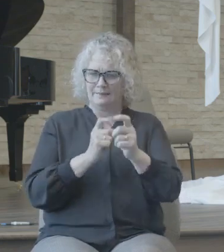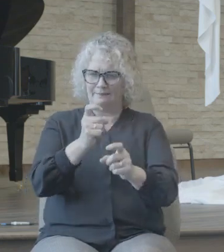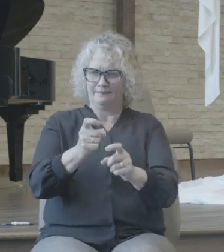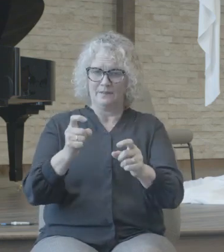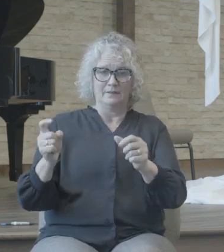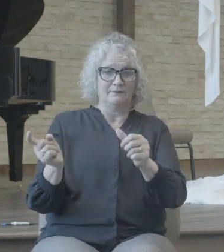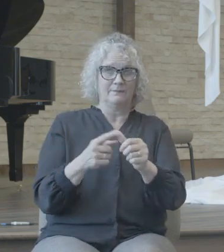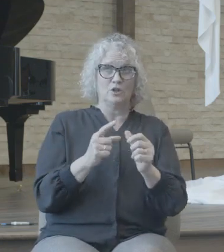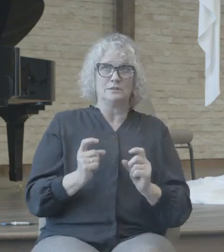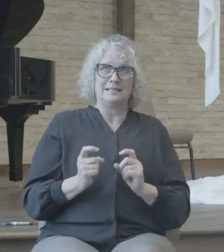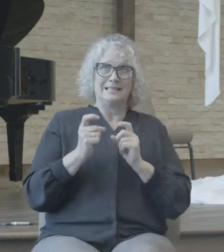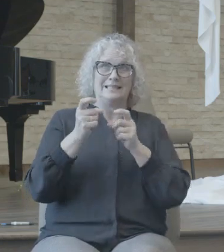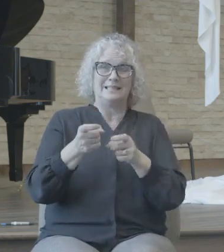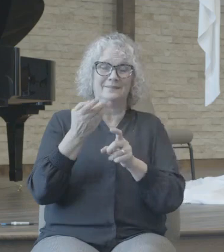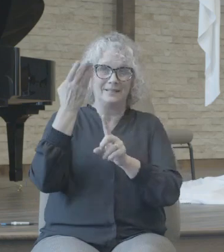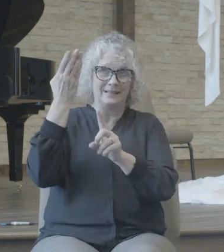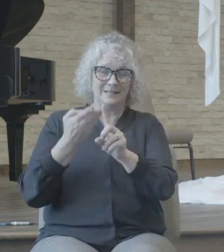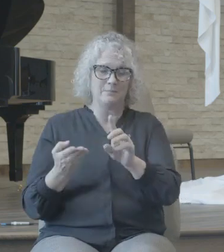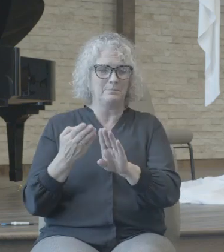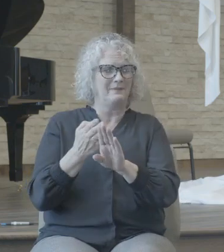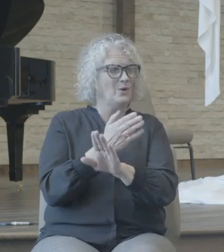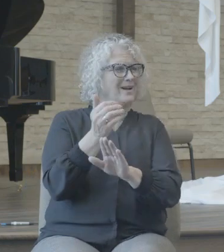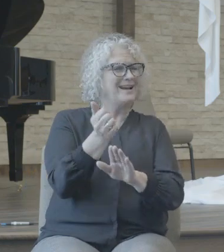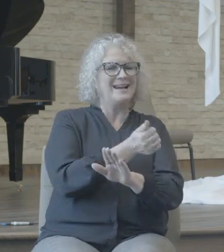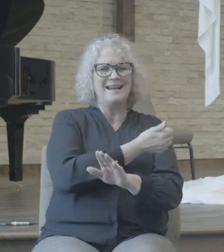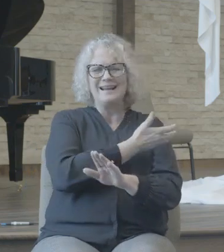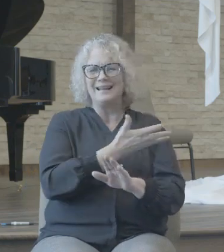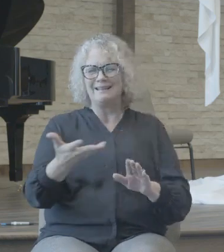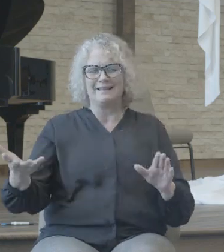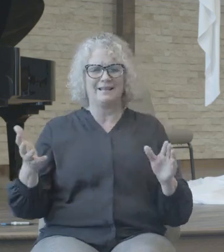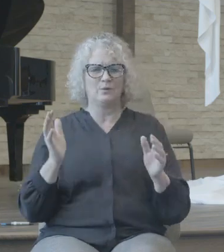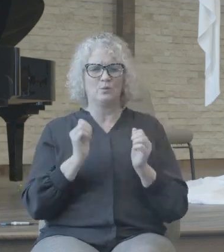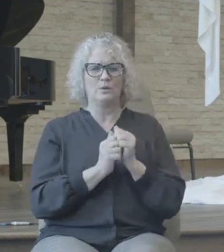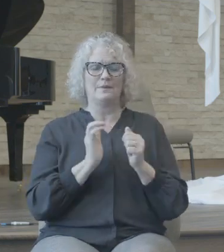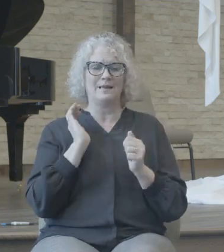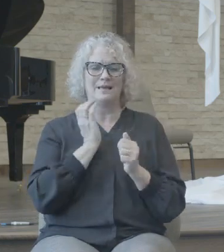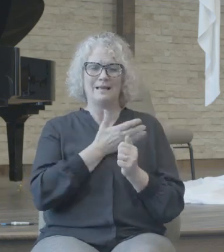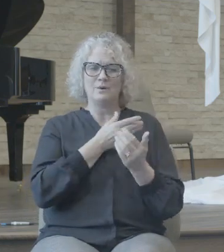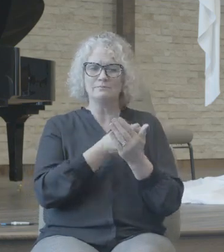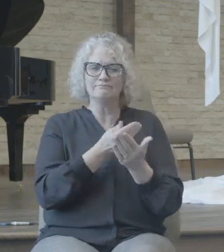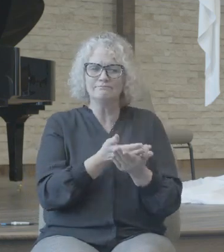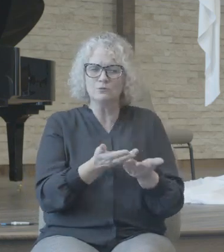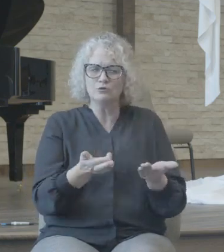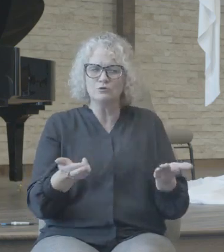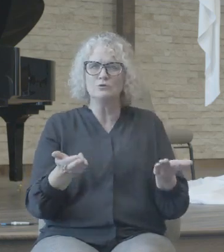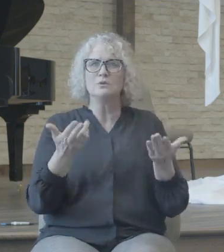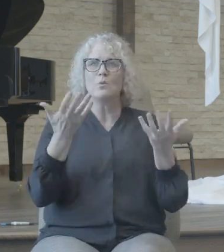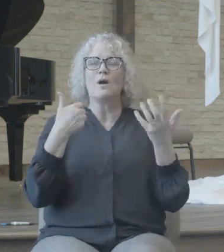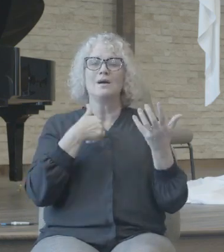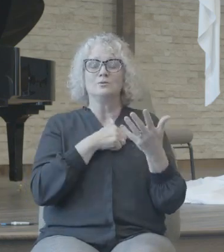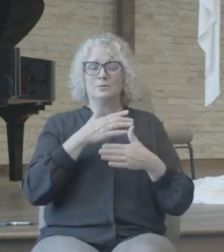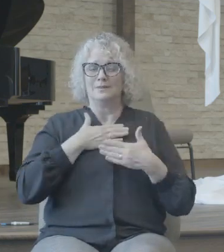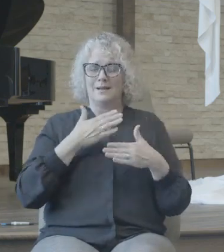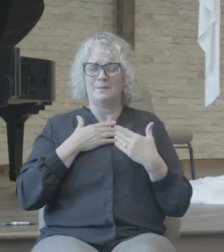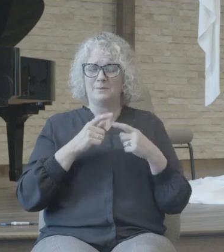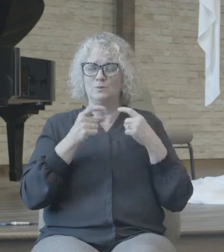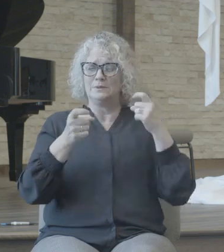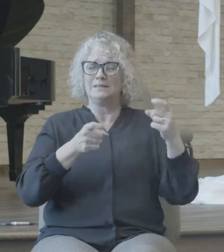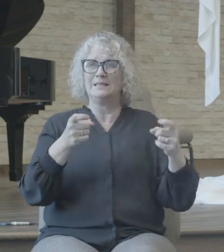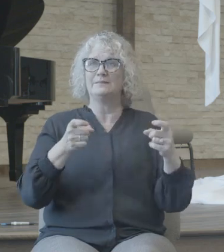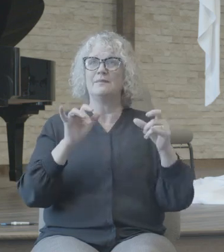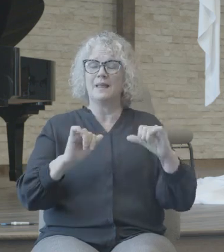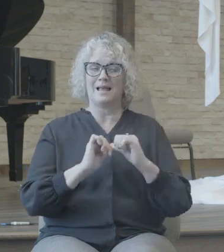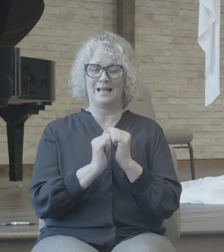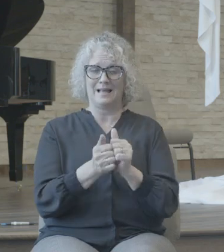first before doing anything else with the resources we have. He wants us to give cheerfully because it's a way for